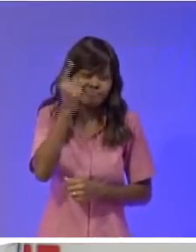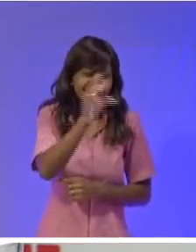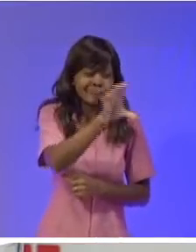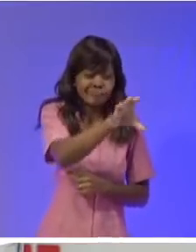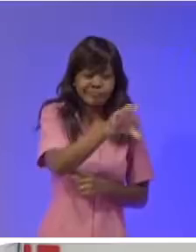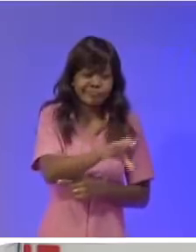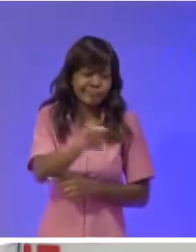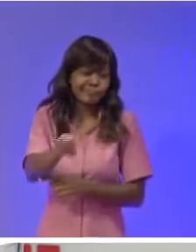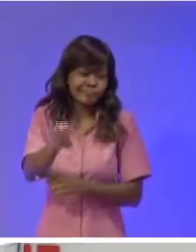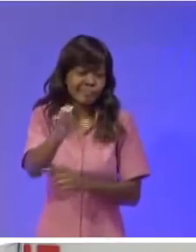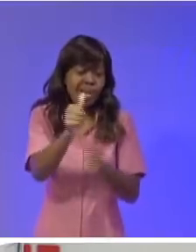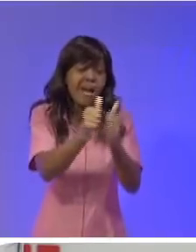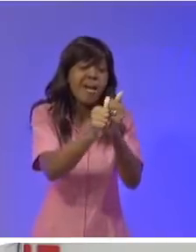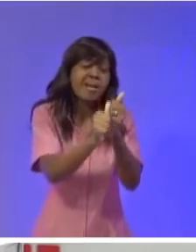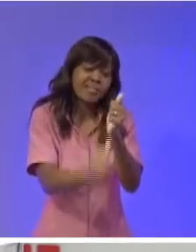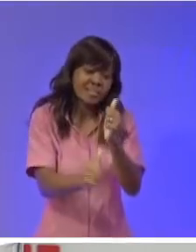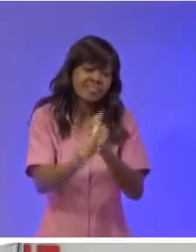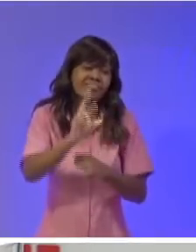scenario planning.